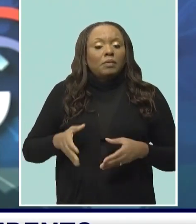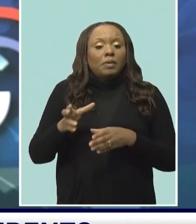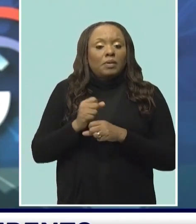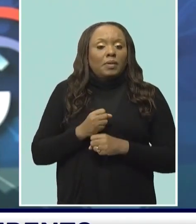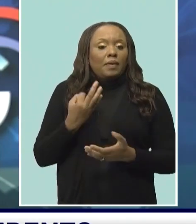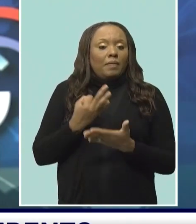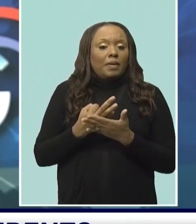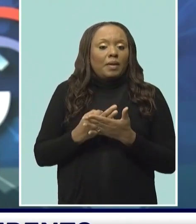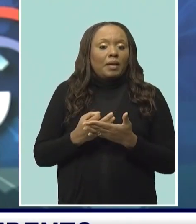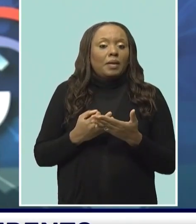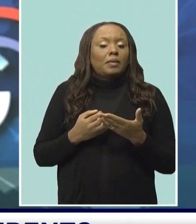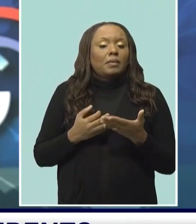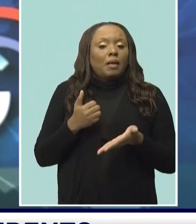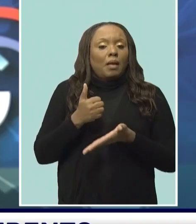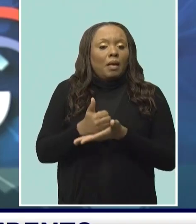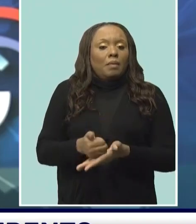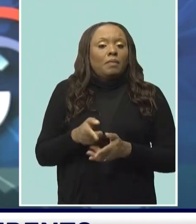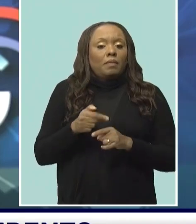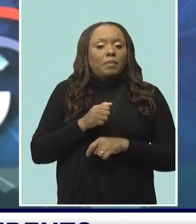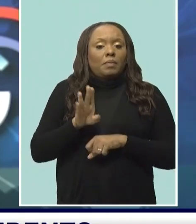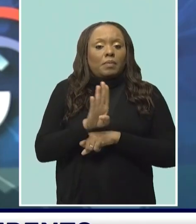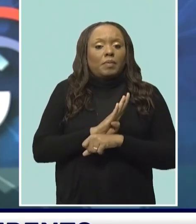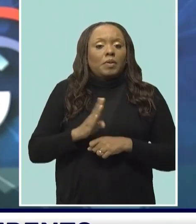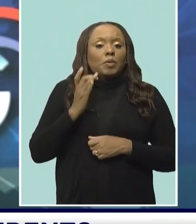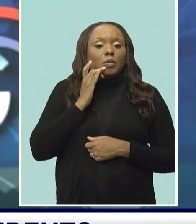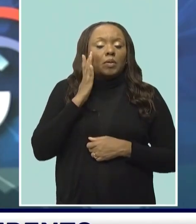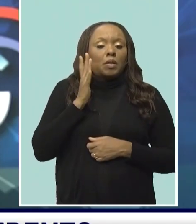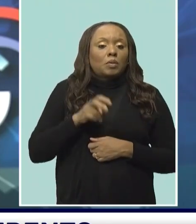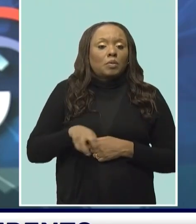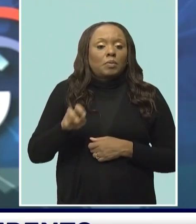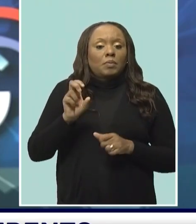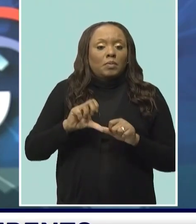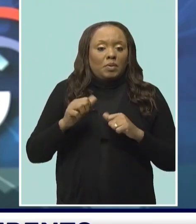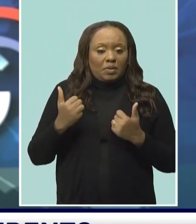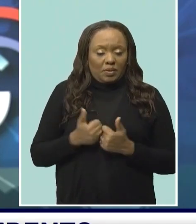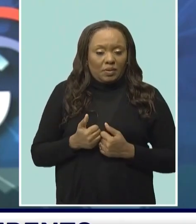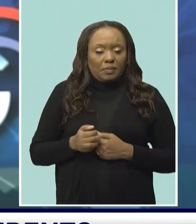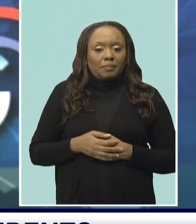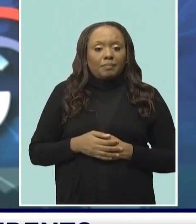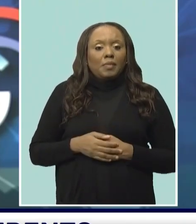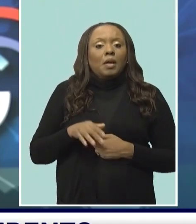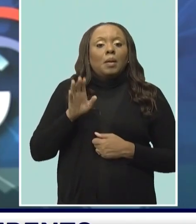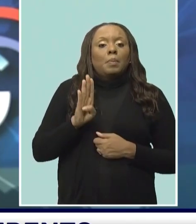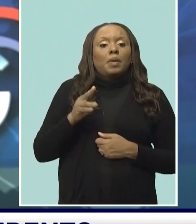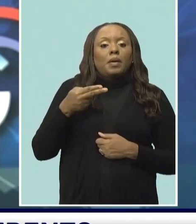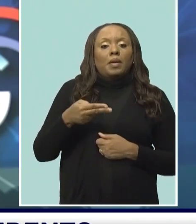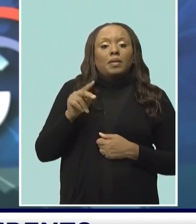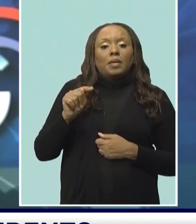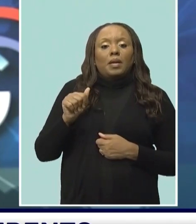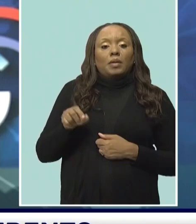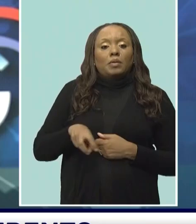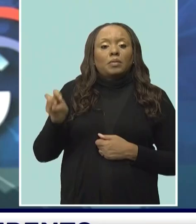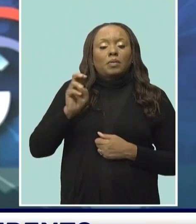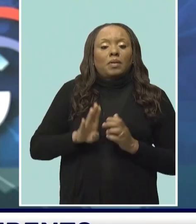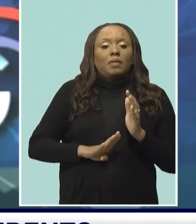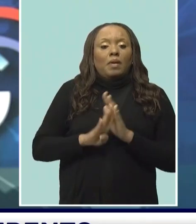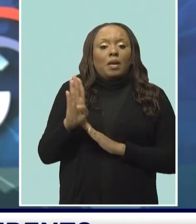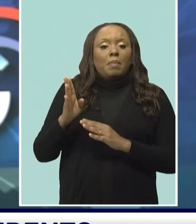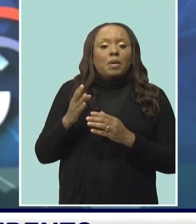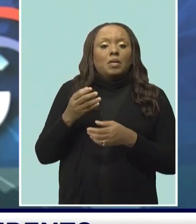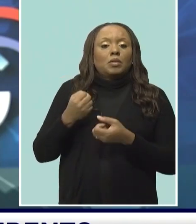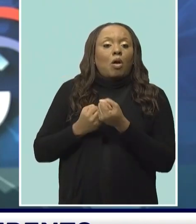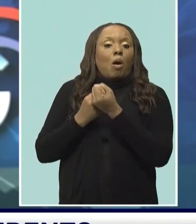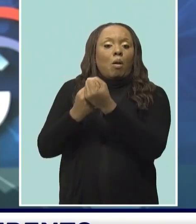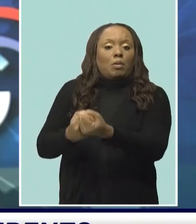Barbados Hotel and Tourism Association. The BHTA Tourism Development Scholarship Program, which provides assistance and opportunities to